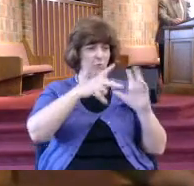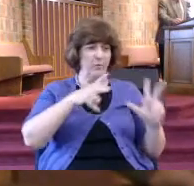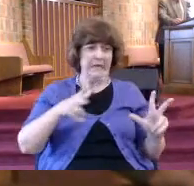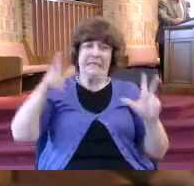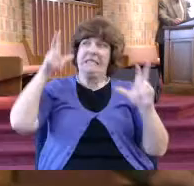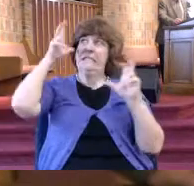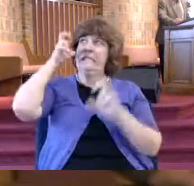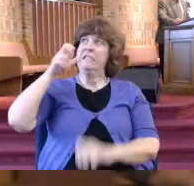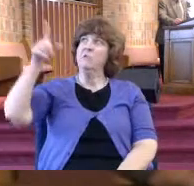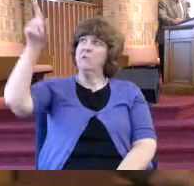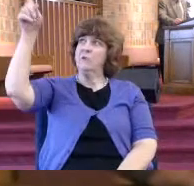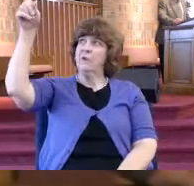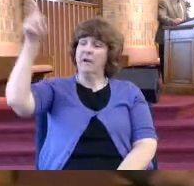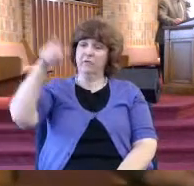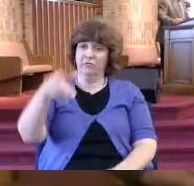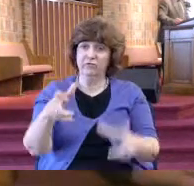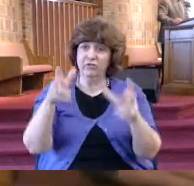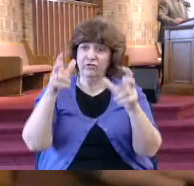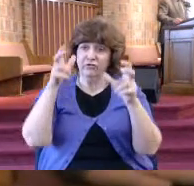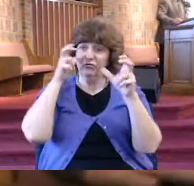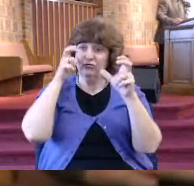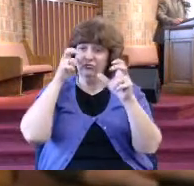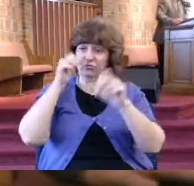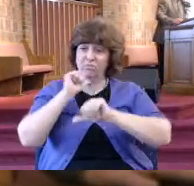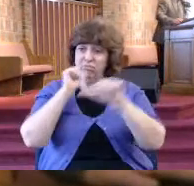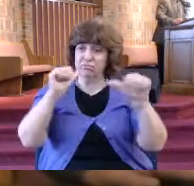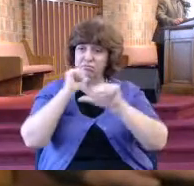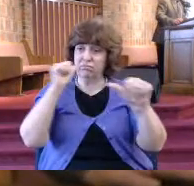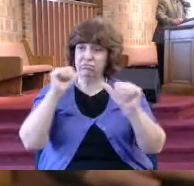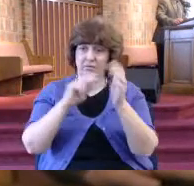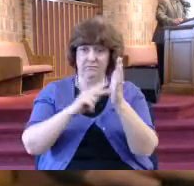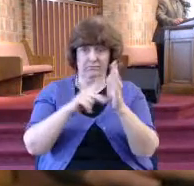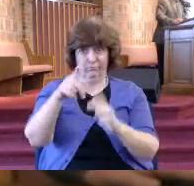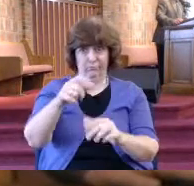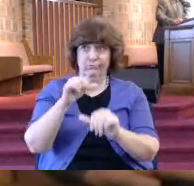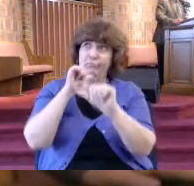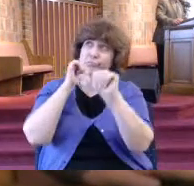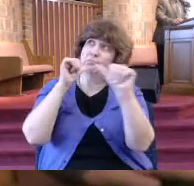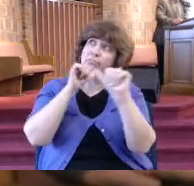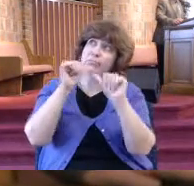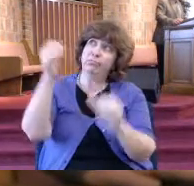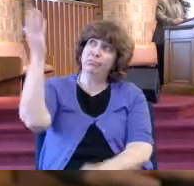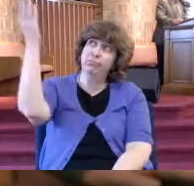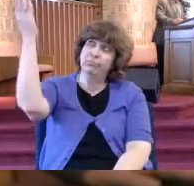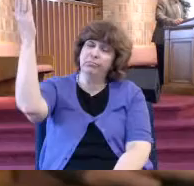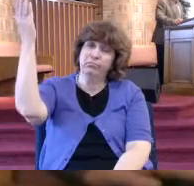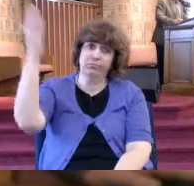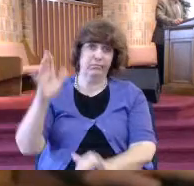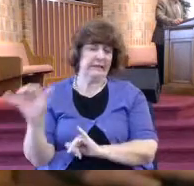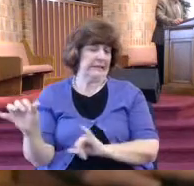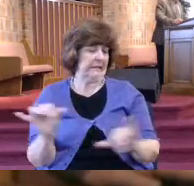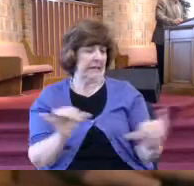you deny the words I'm saying, you deny the words that come from God."